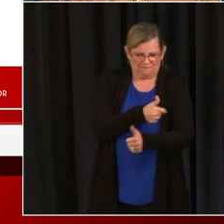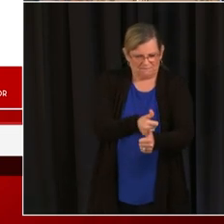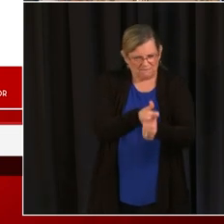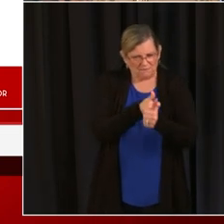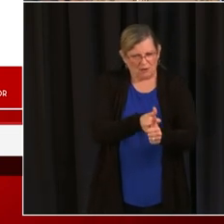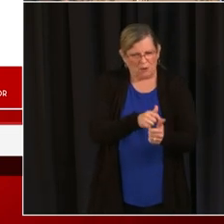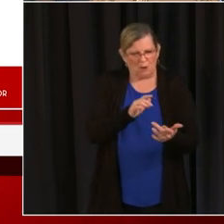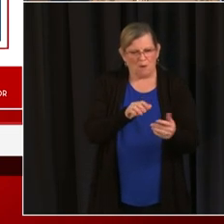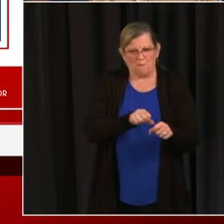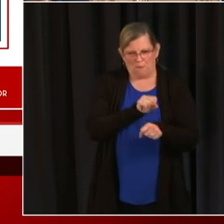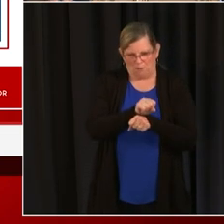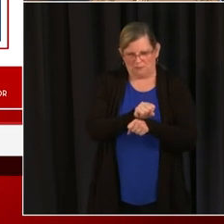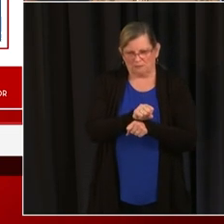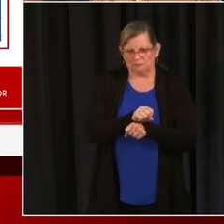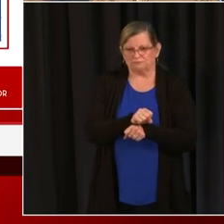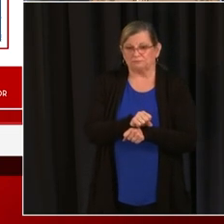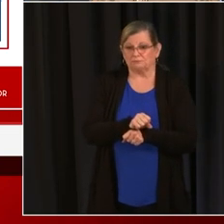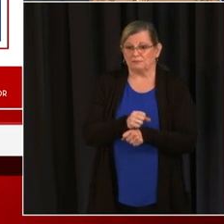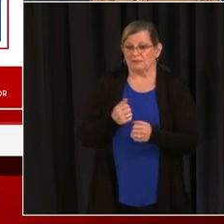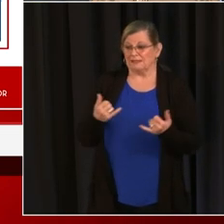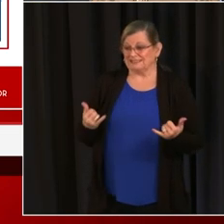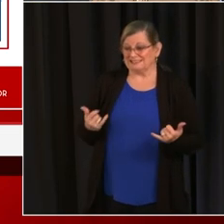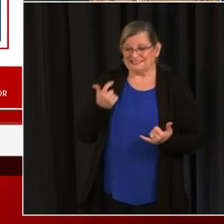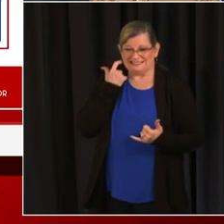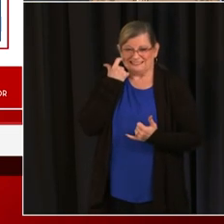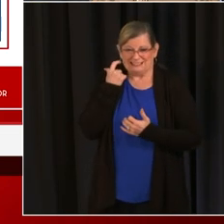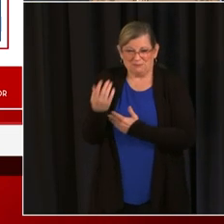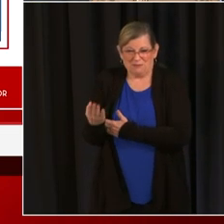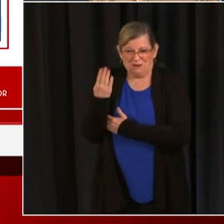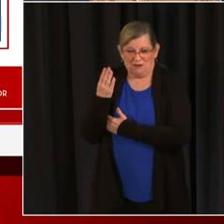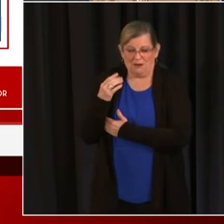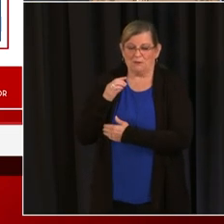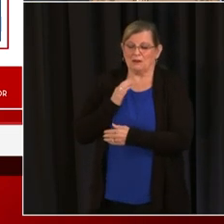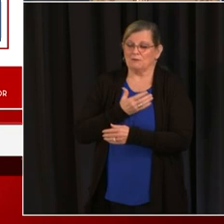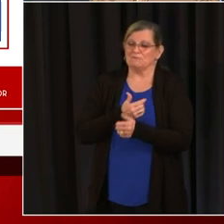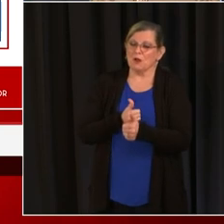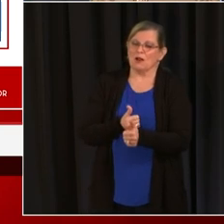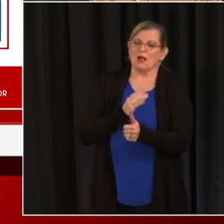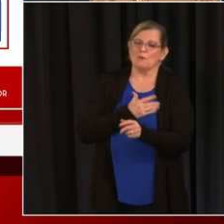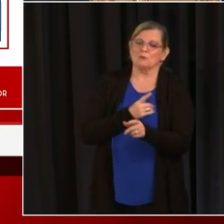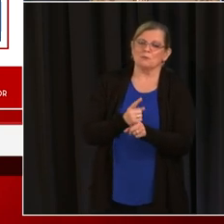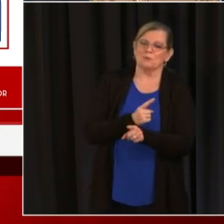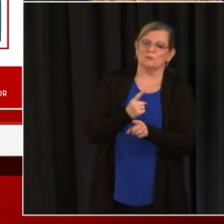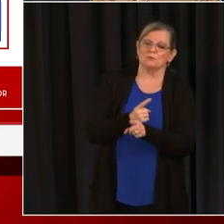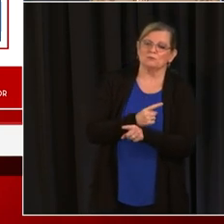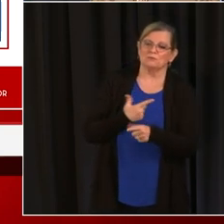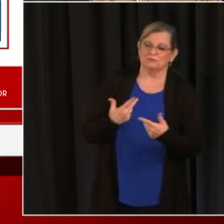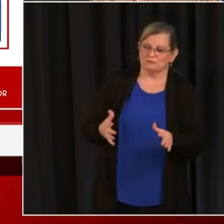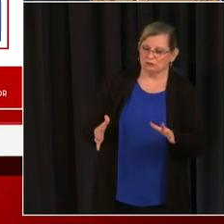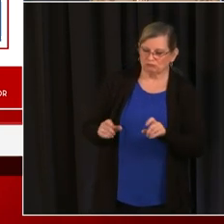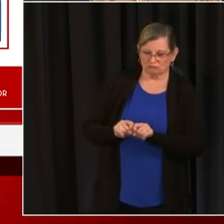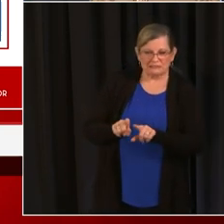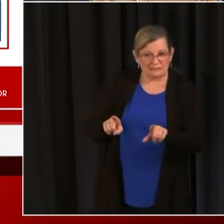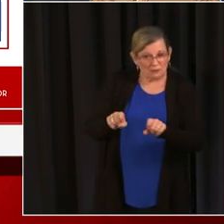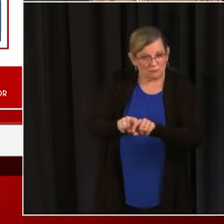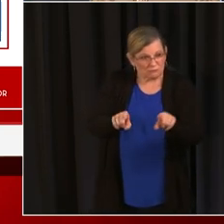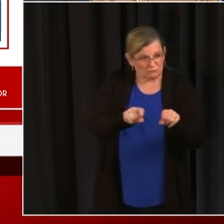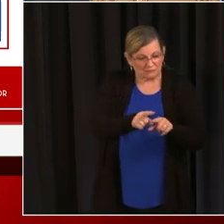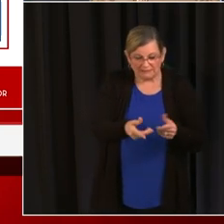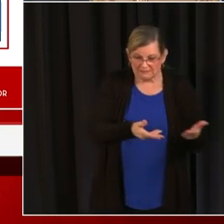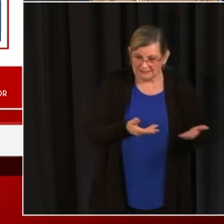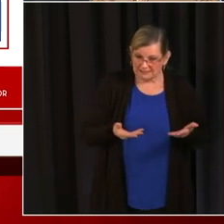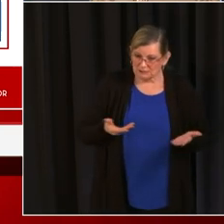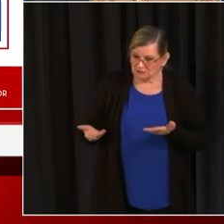appointments. This morning, according to our regular cadence, we sent out